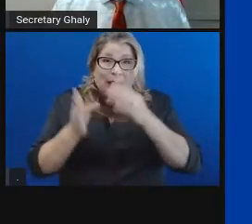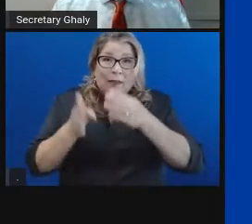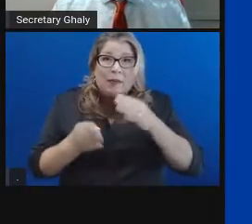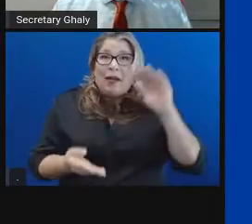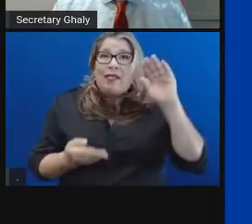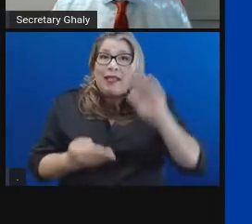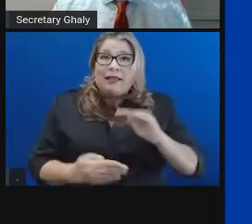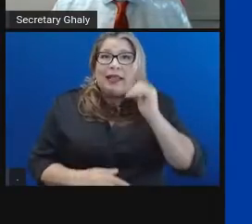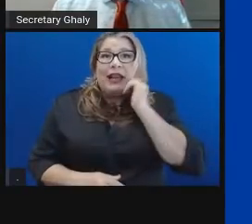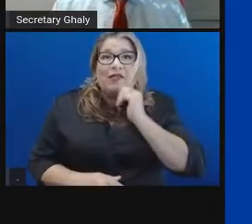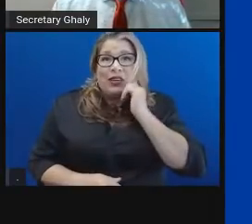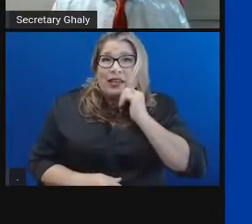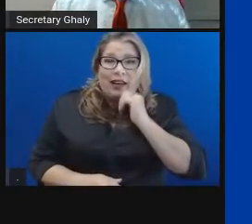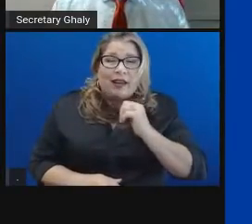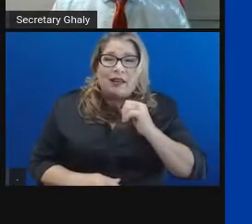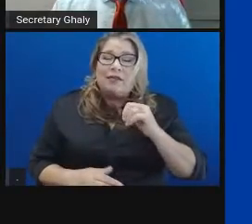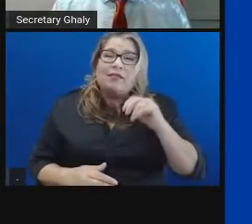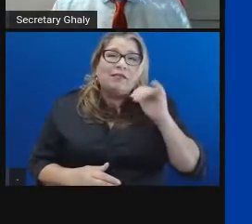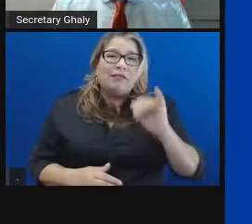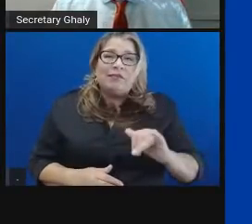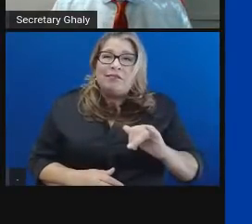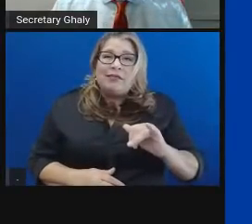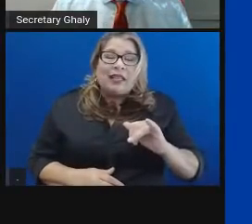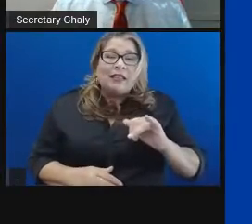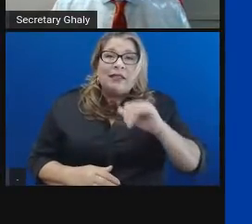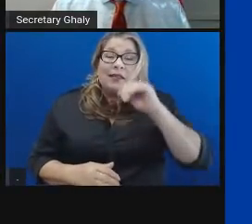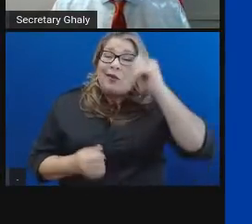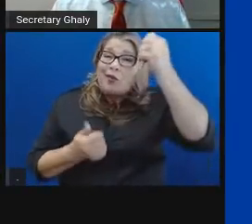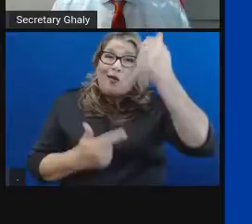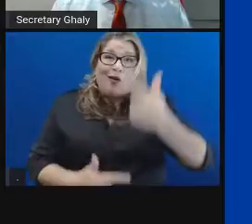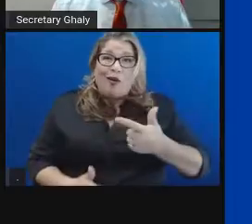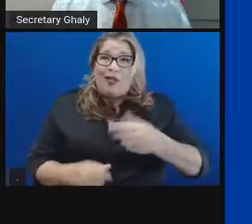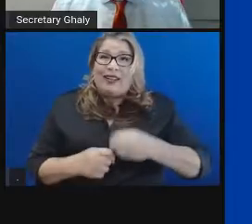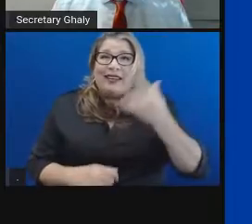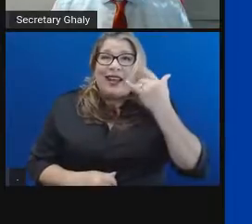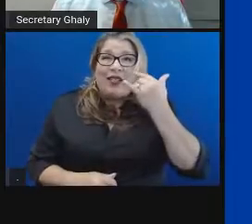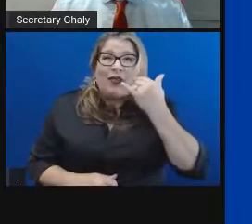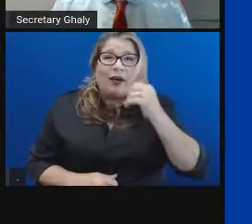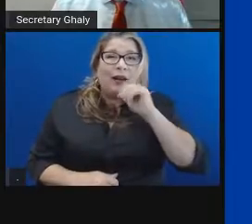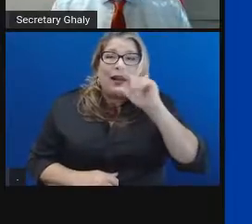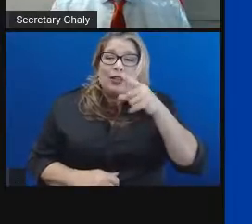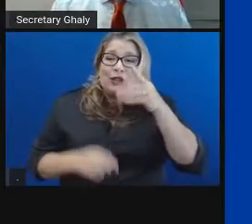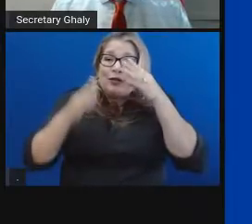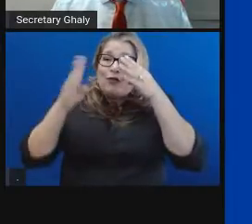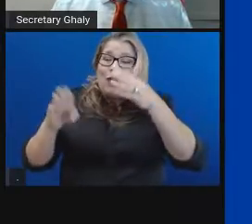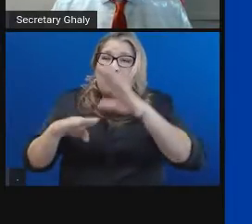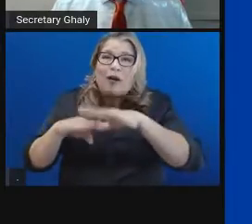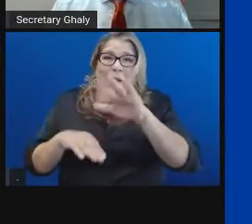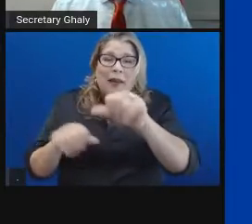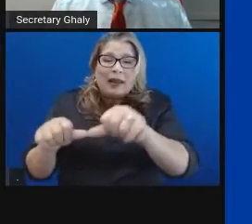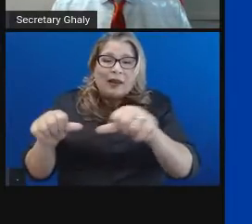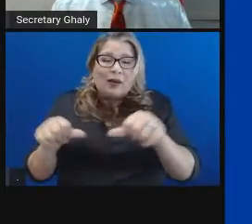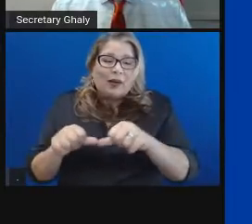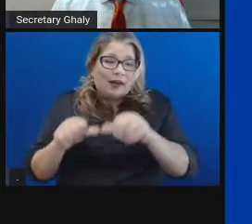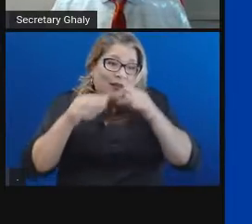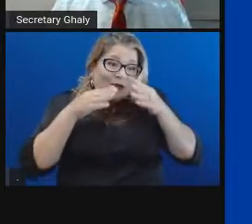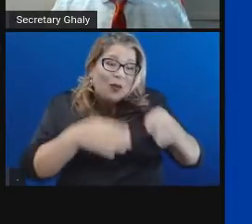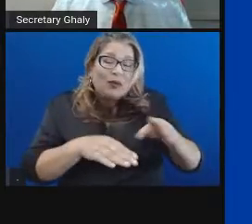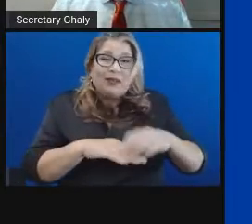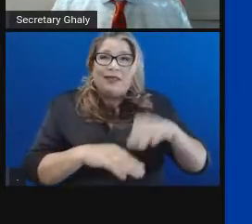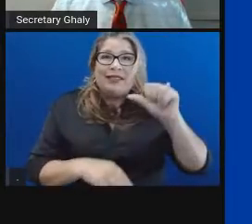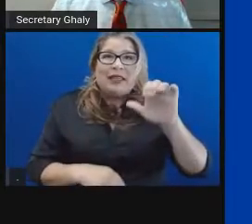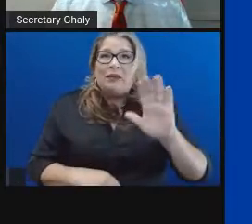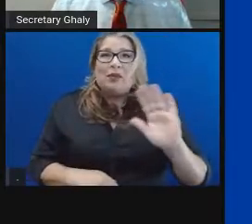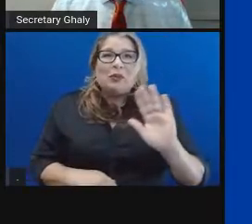state. So it's not a reduction just in the Bay Area or the greater Sacramento area, but it's also being experienced in